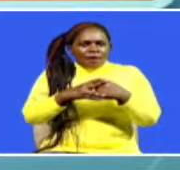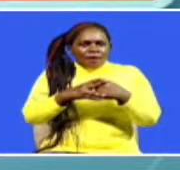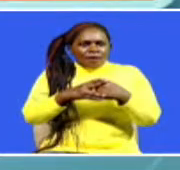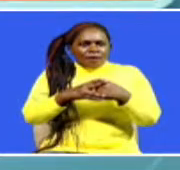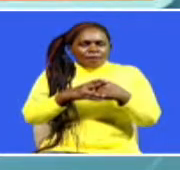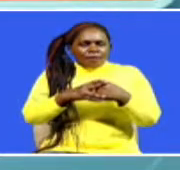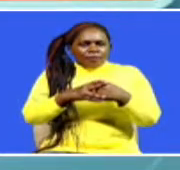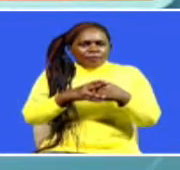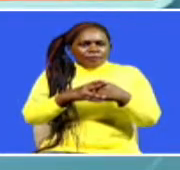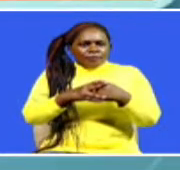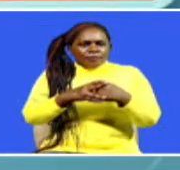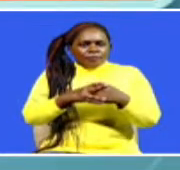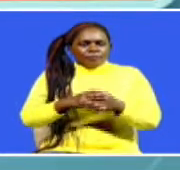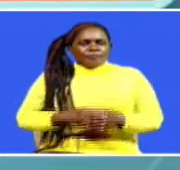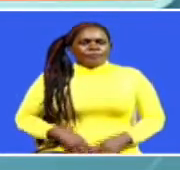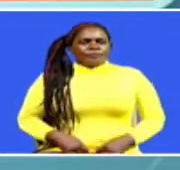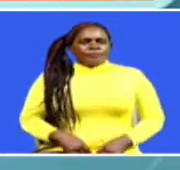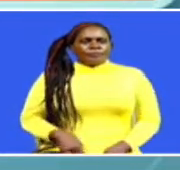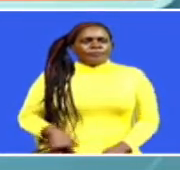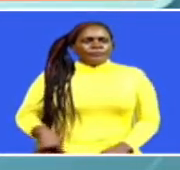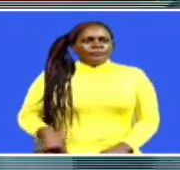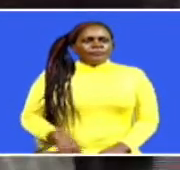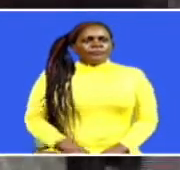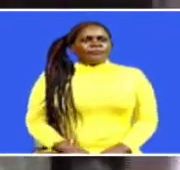Miriam Angel with that interesting story.